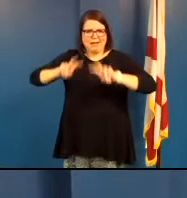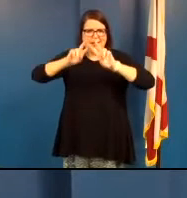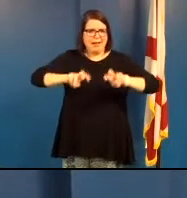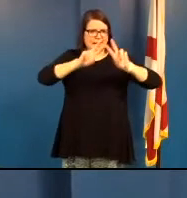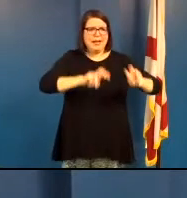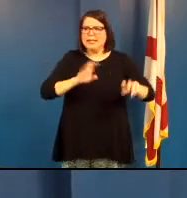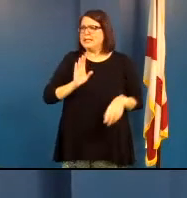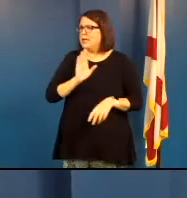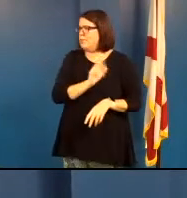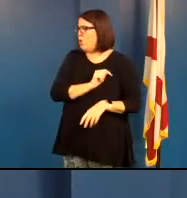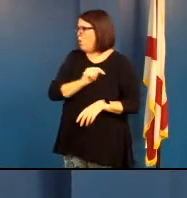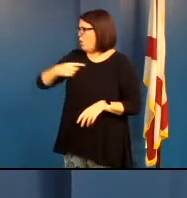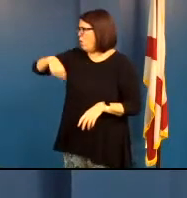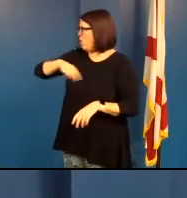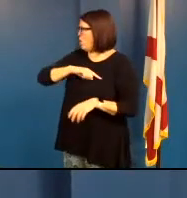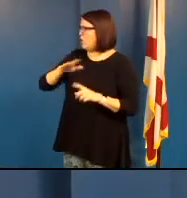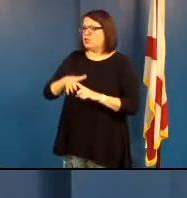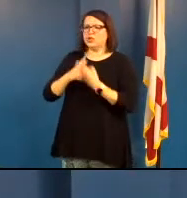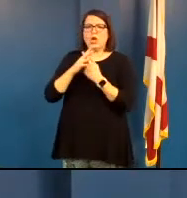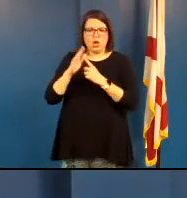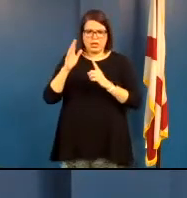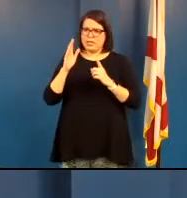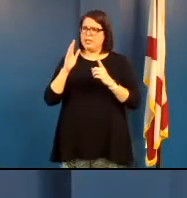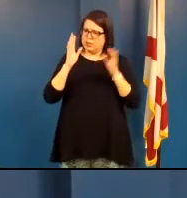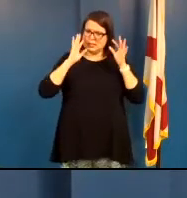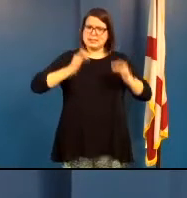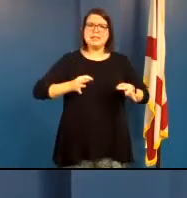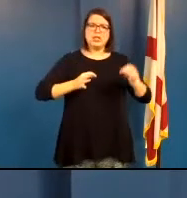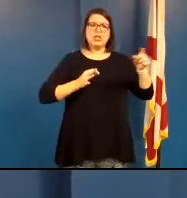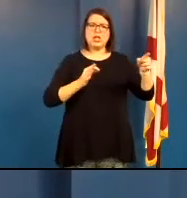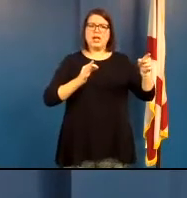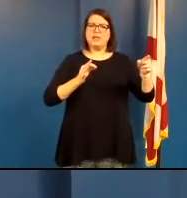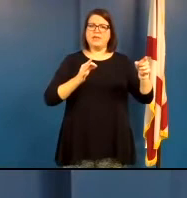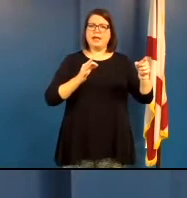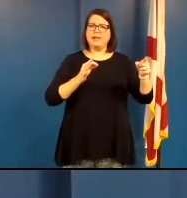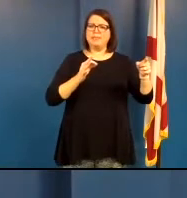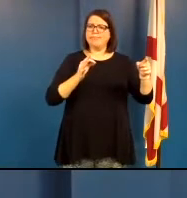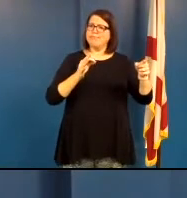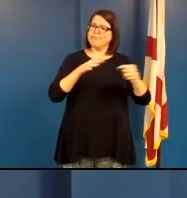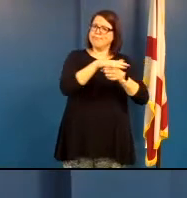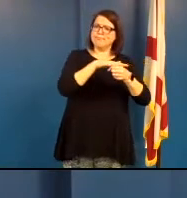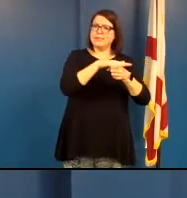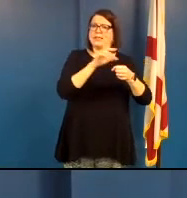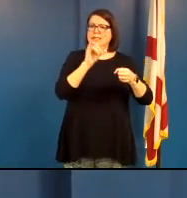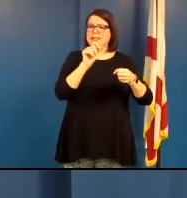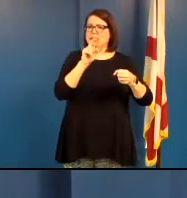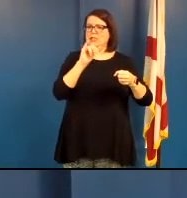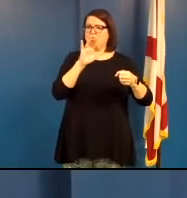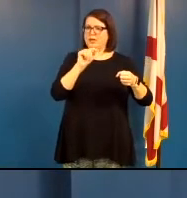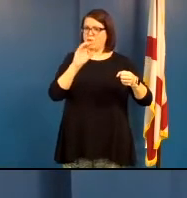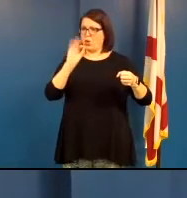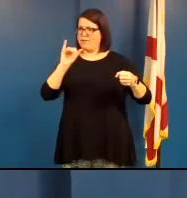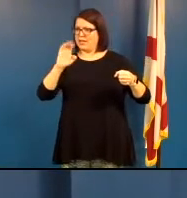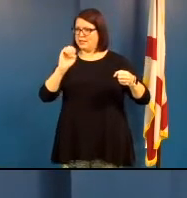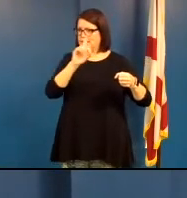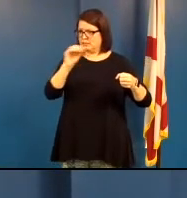started the direction of disposing of district office. Dr. Williams and I were talking, and we felt like, especially with the real estate